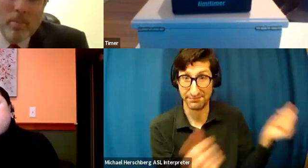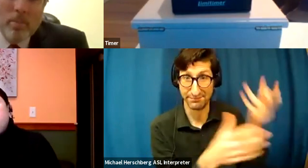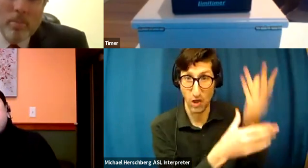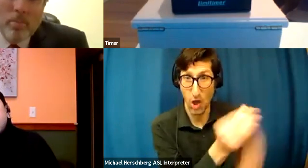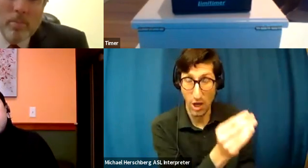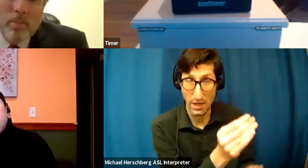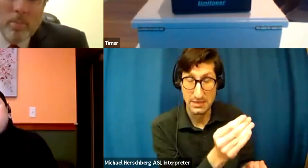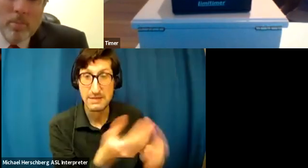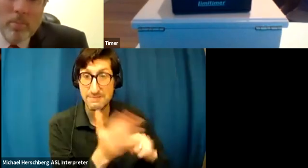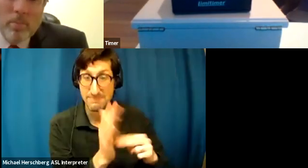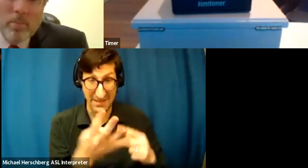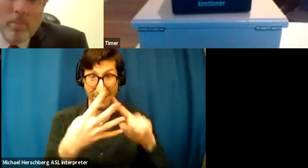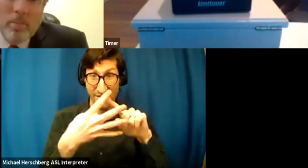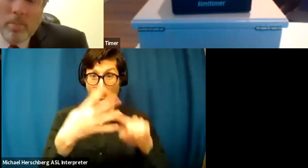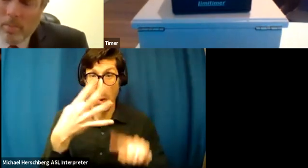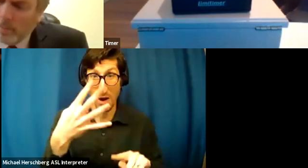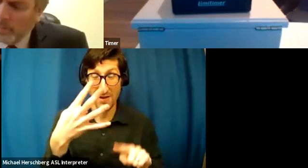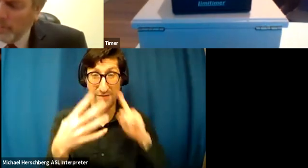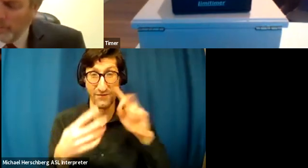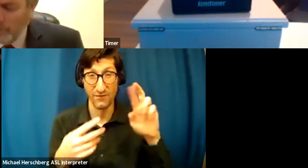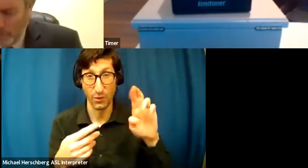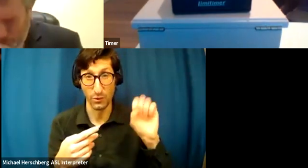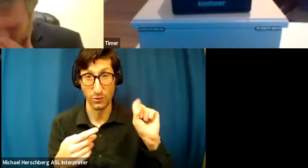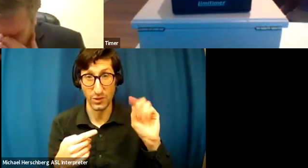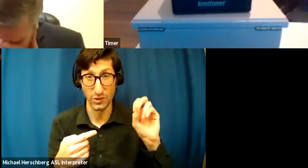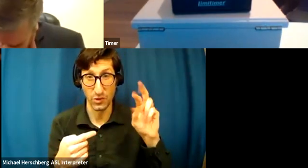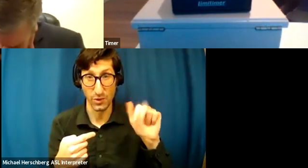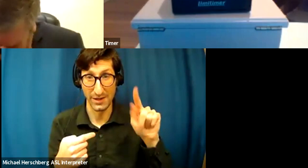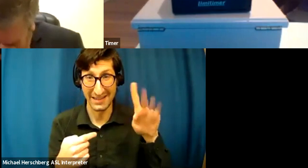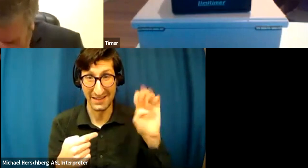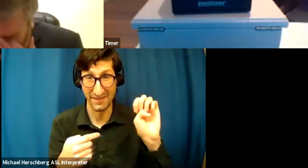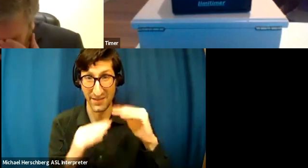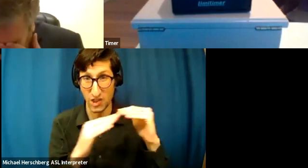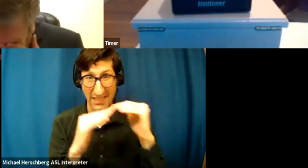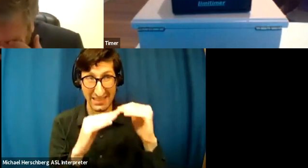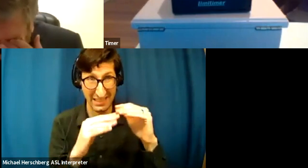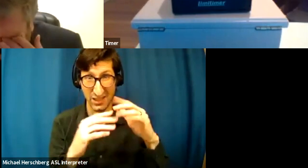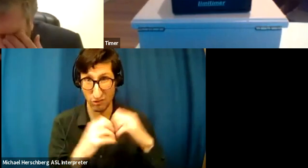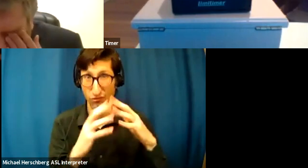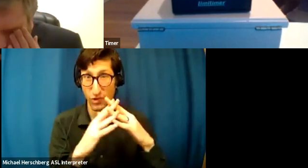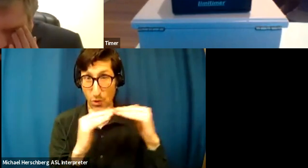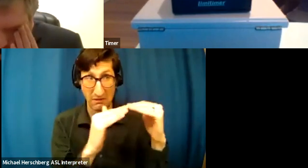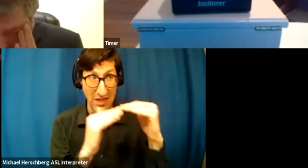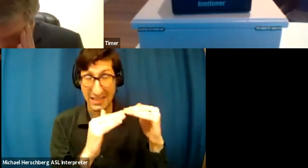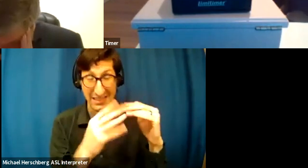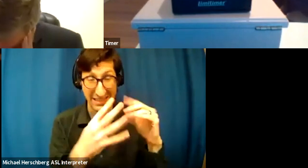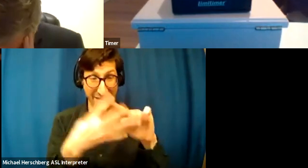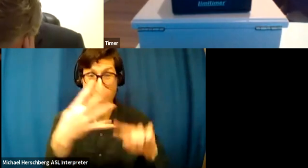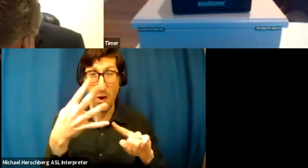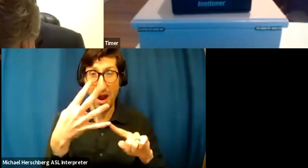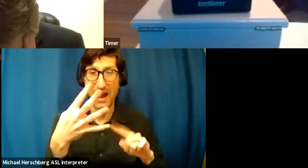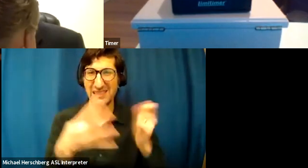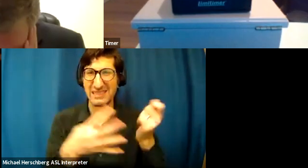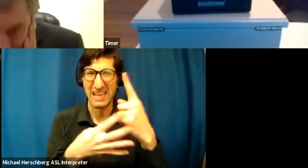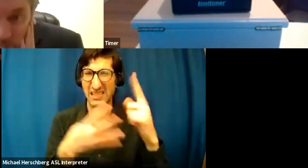meaning that we now have only three restorative justice coaches, or three people who have that that phrase in their title. And